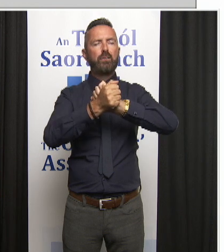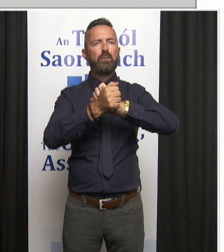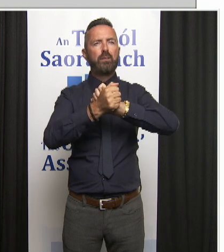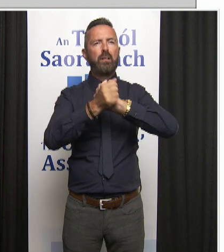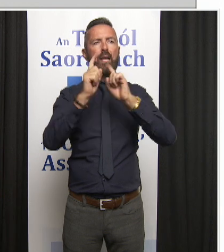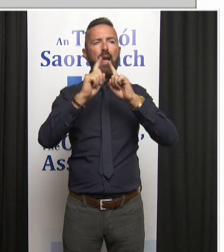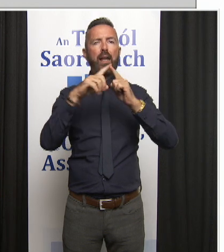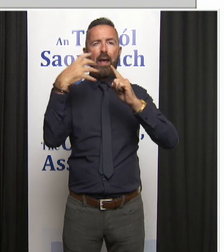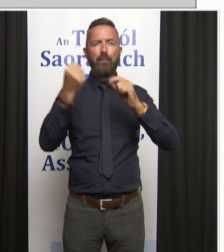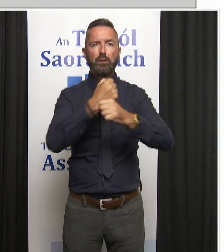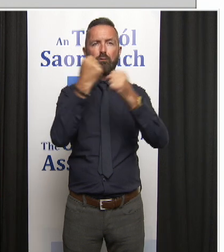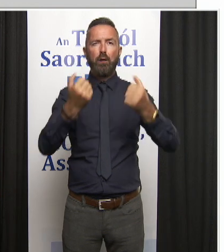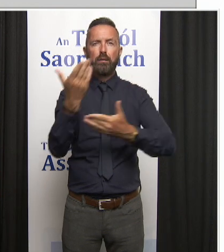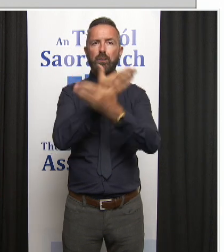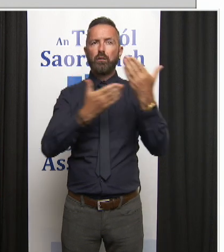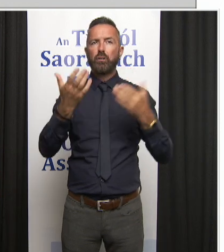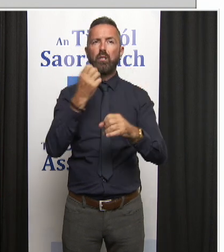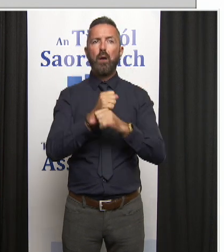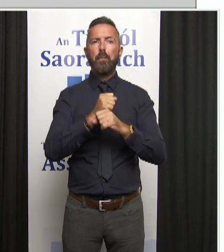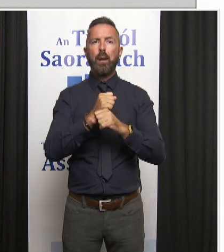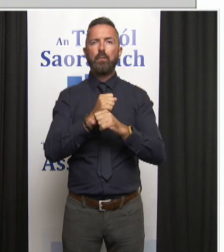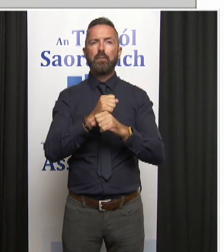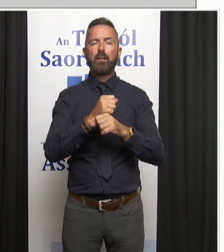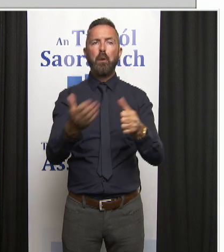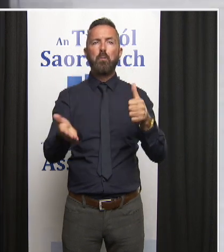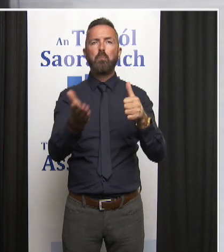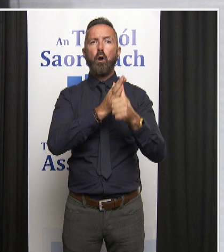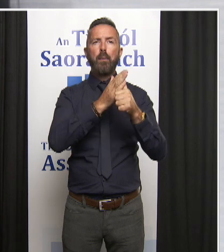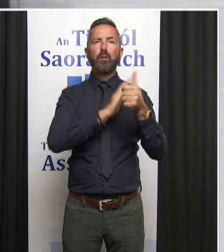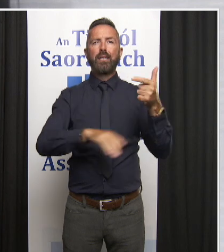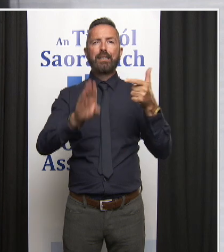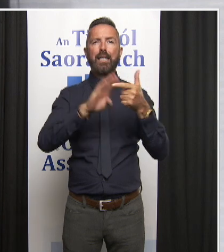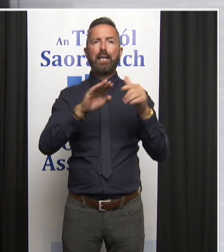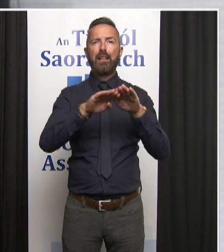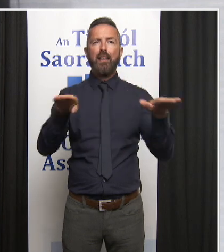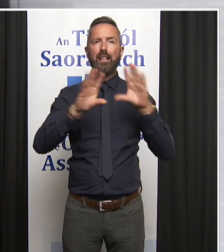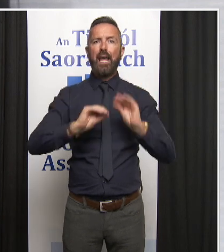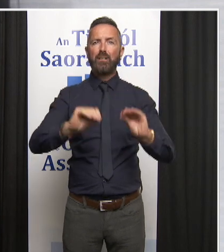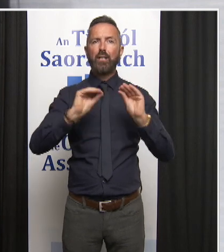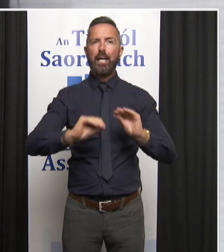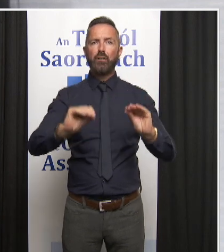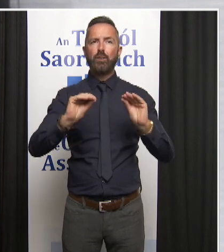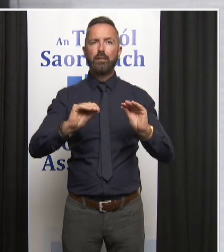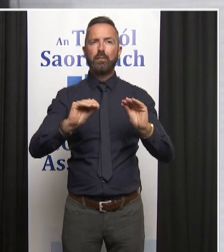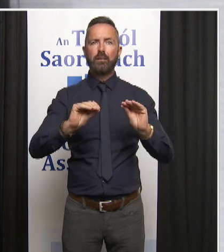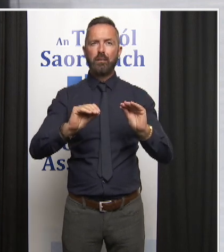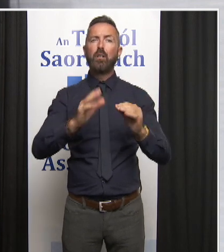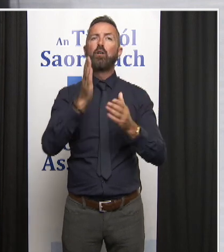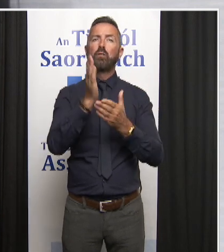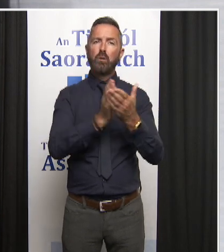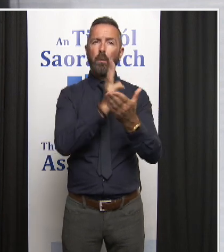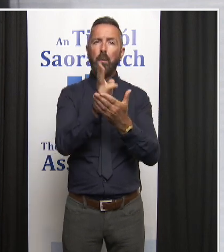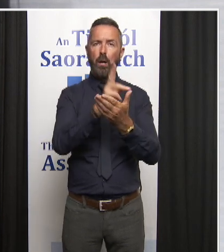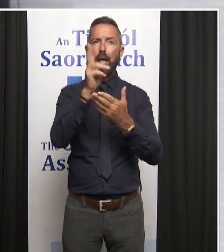a discussion about primary and secondary education, that proportions of certain elements can be devolved